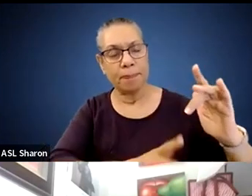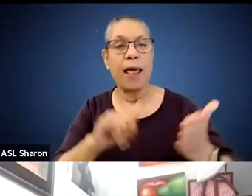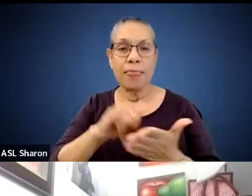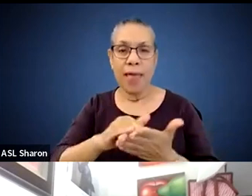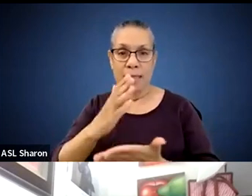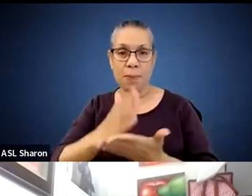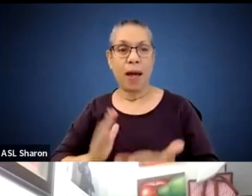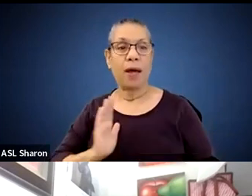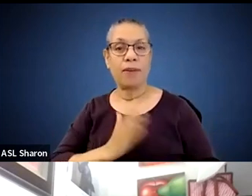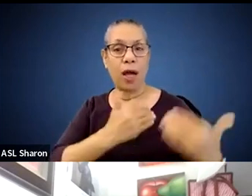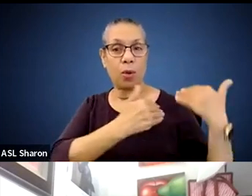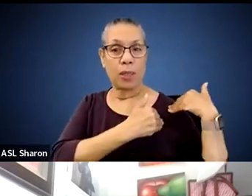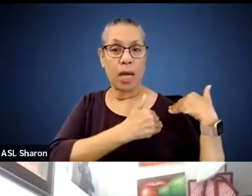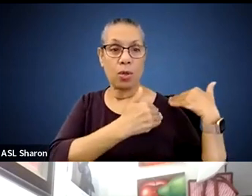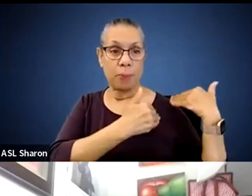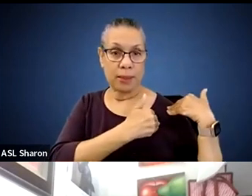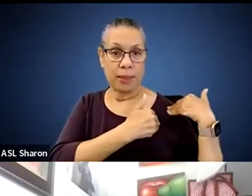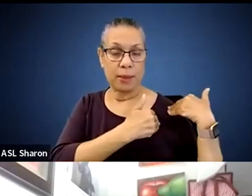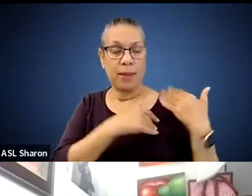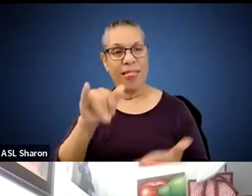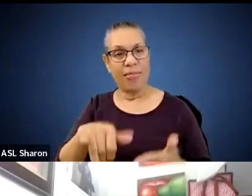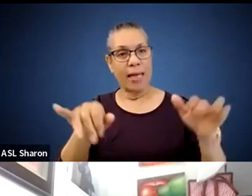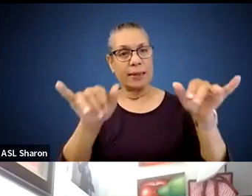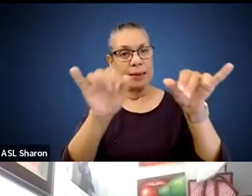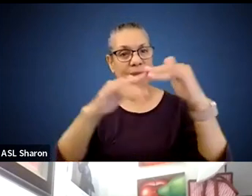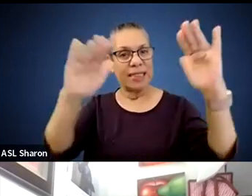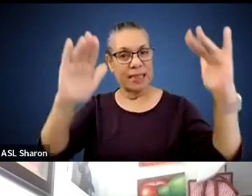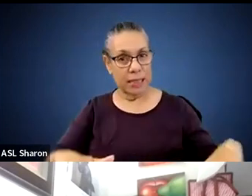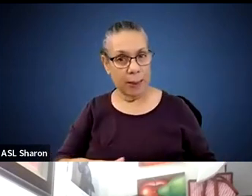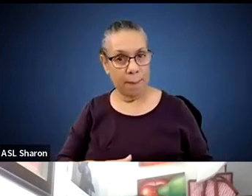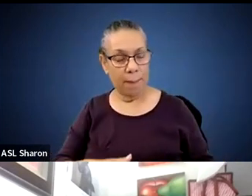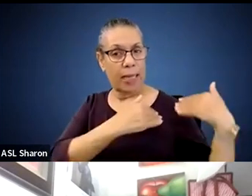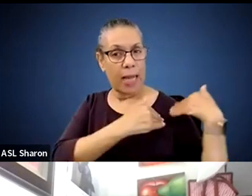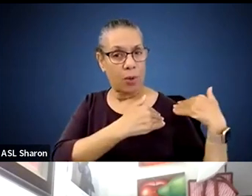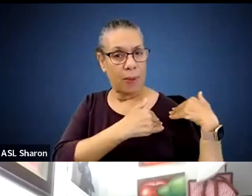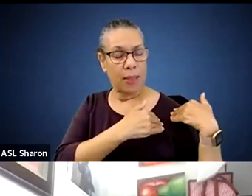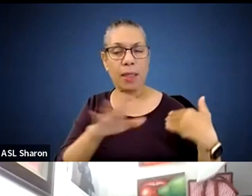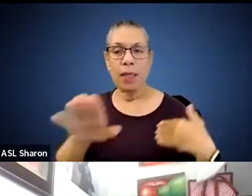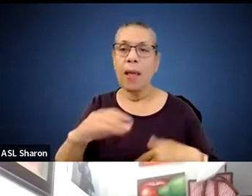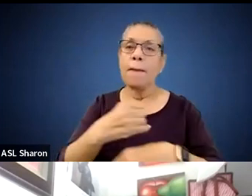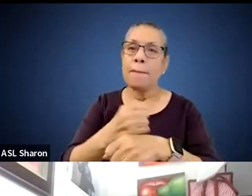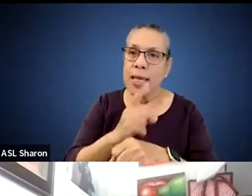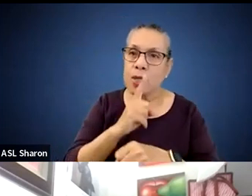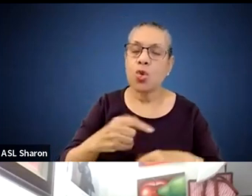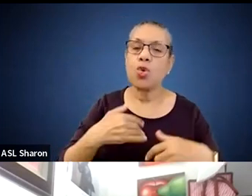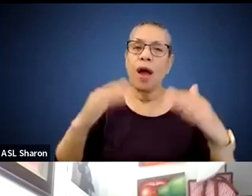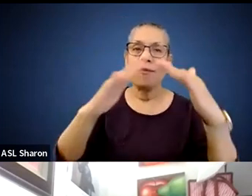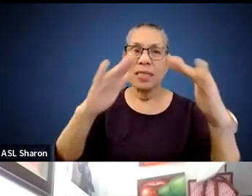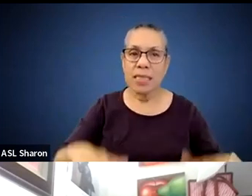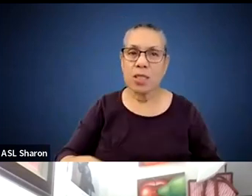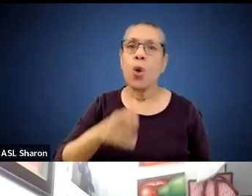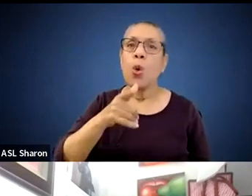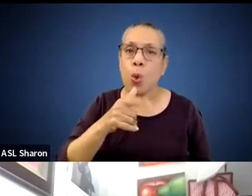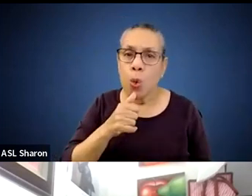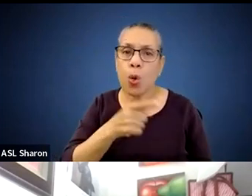accountability mechanism right it's part of the accountability system um and just really saying make sure you've got your system set up so you know who the students